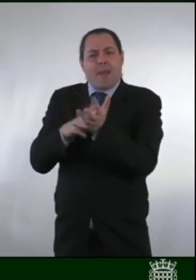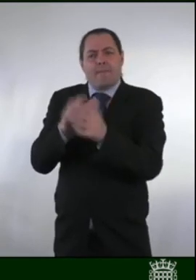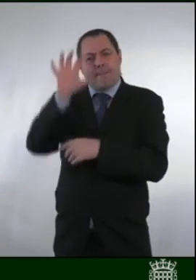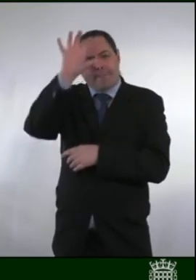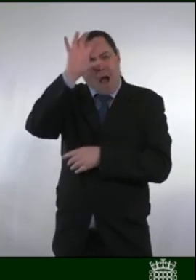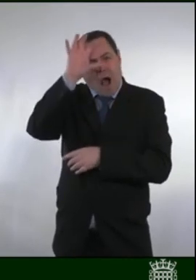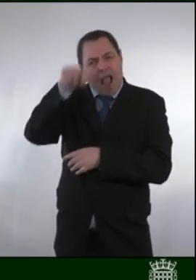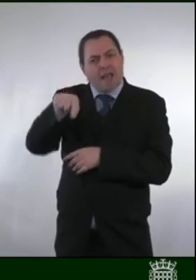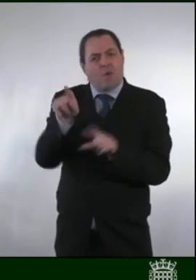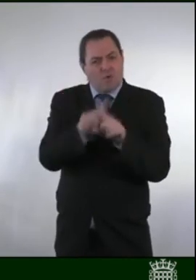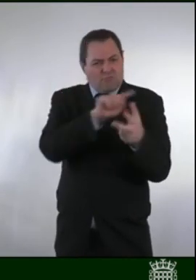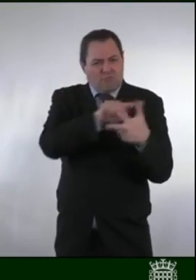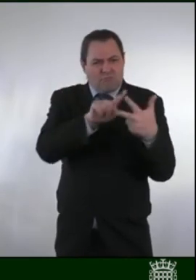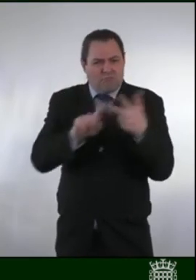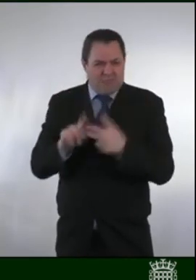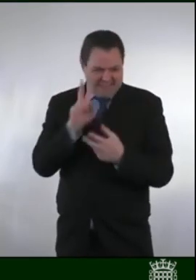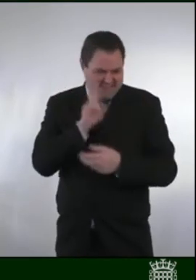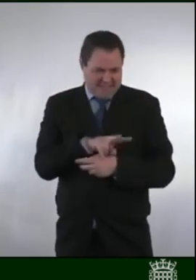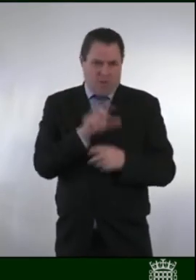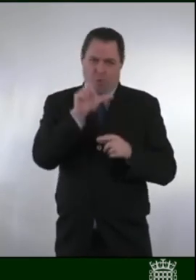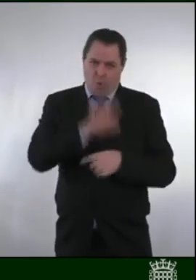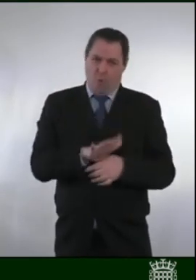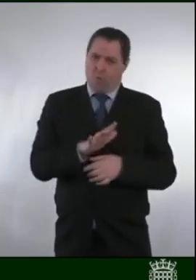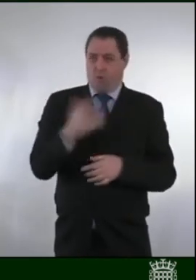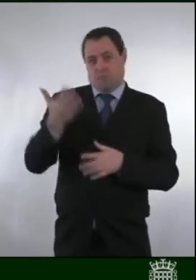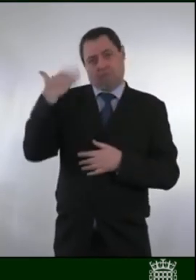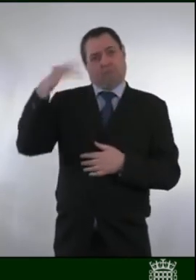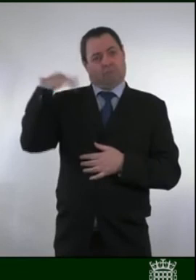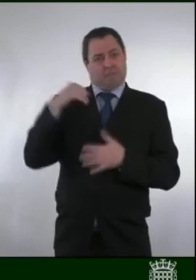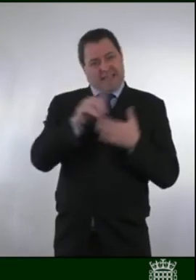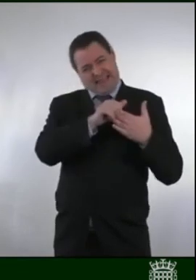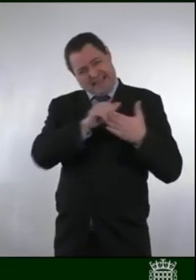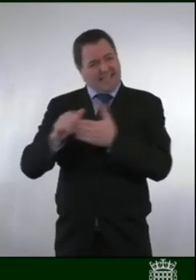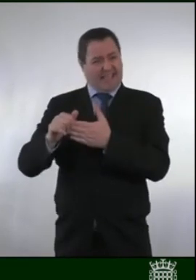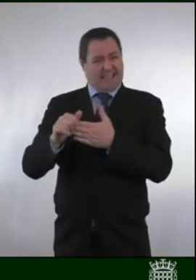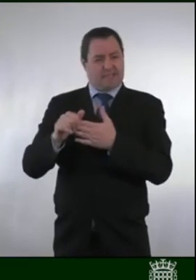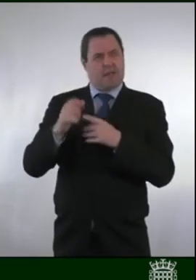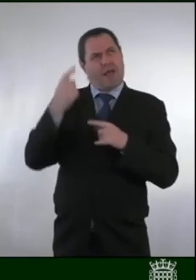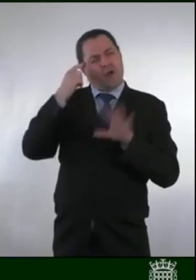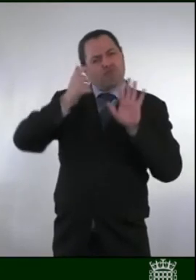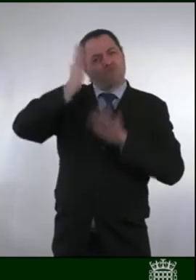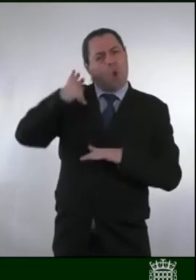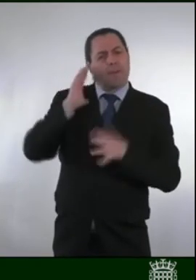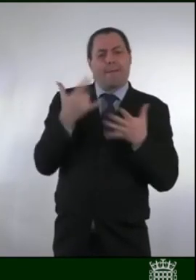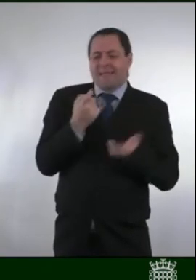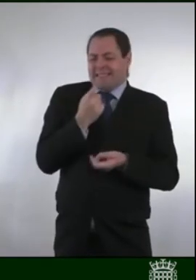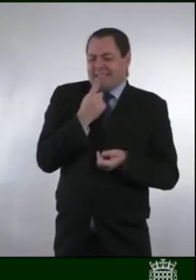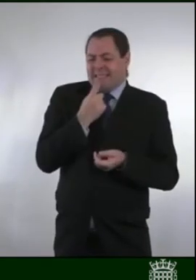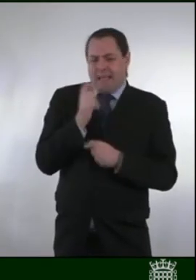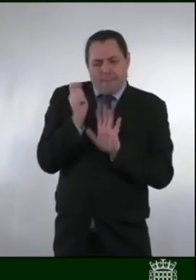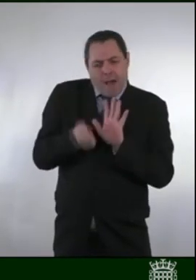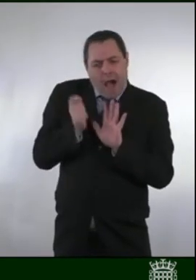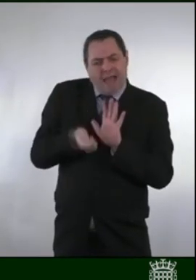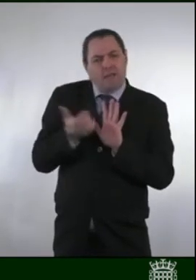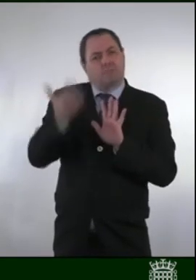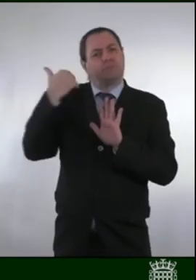that's going on there show that Cornwall, having led the way. I think the Romans mined tin in Cornwall, didn't they? I have a feeling they